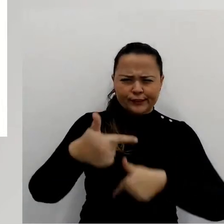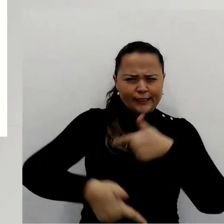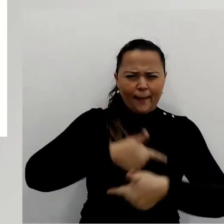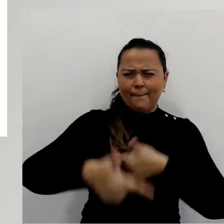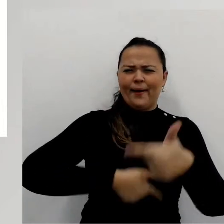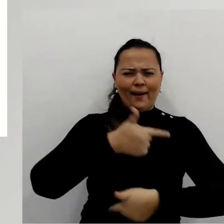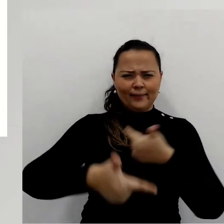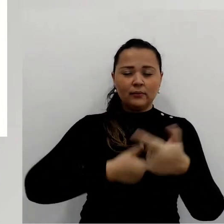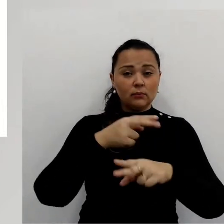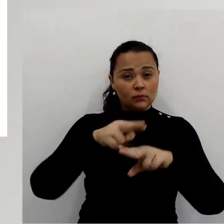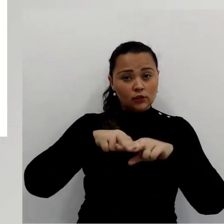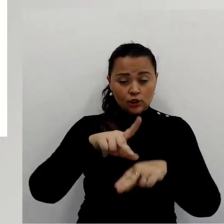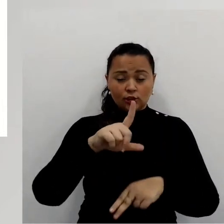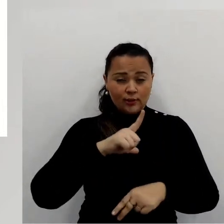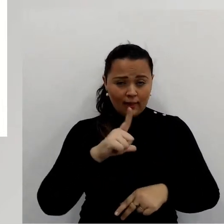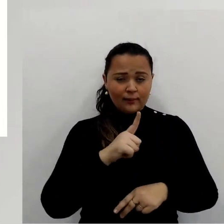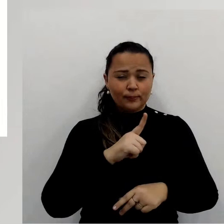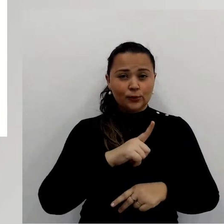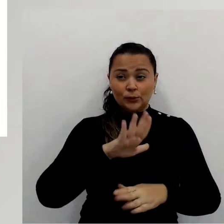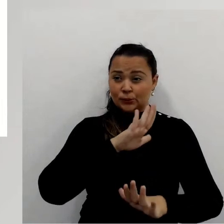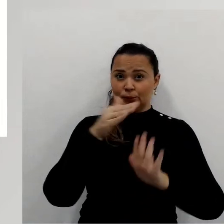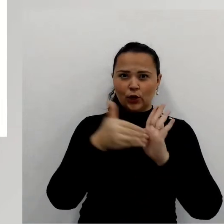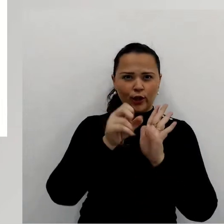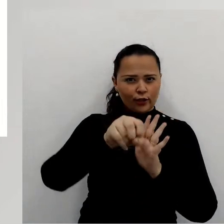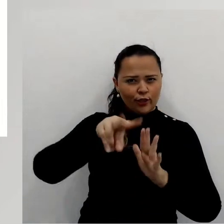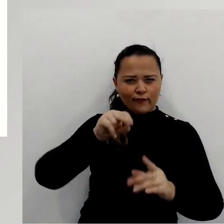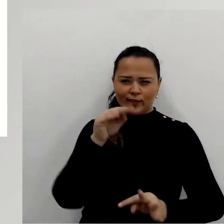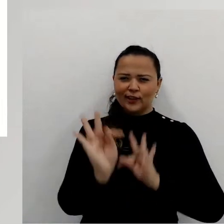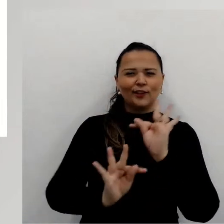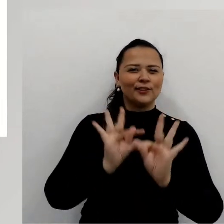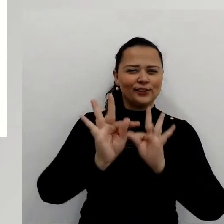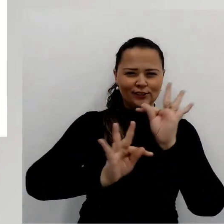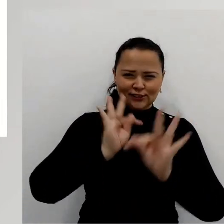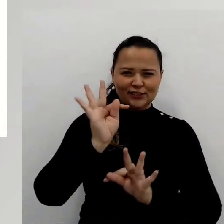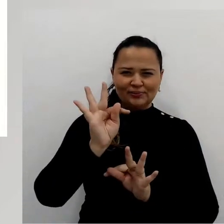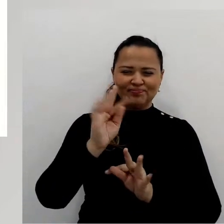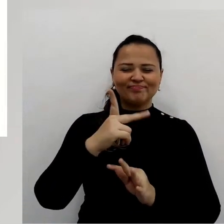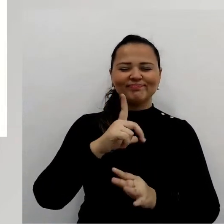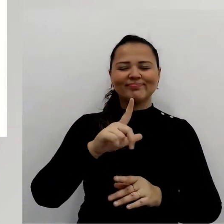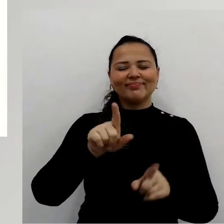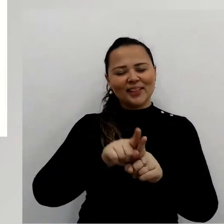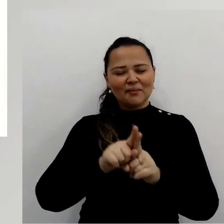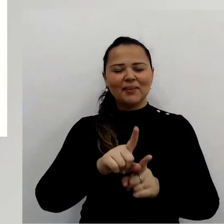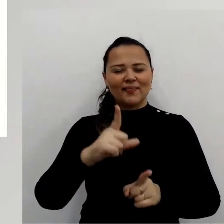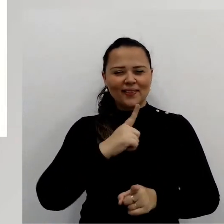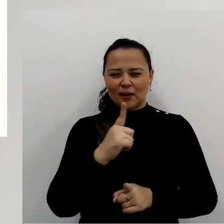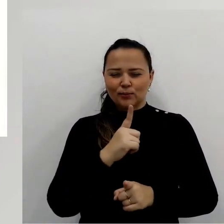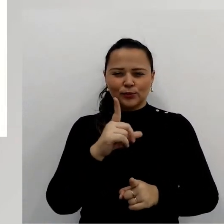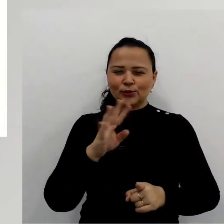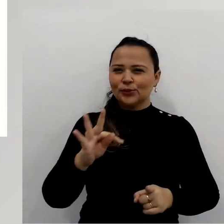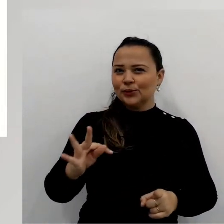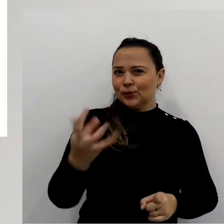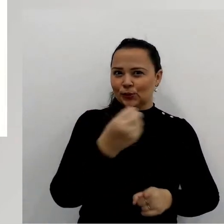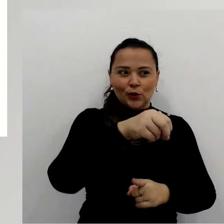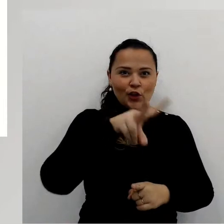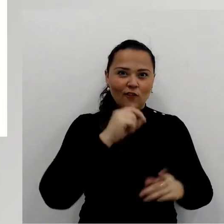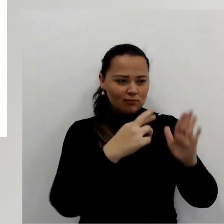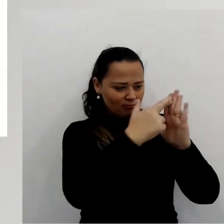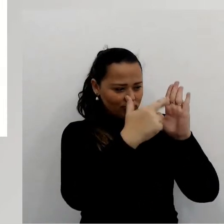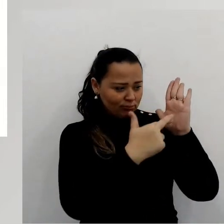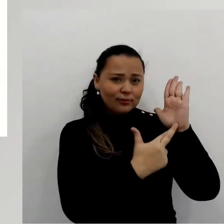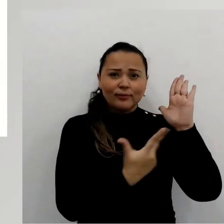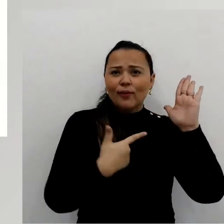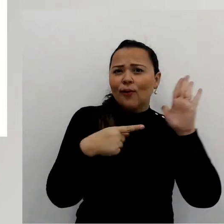new technology, and we have all of these new requirements. How do we manage it all? How